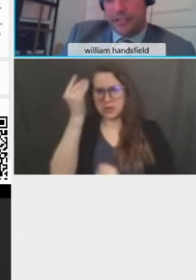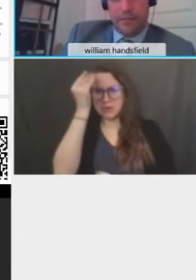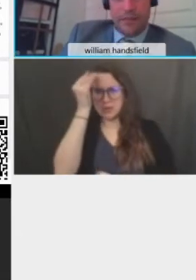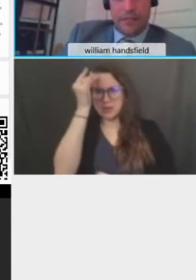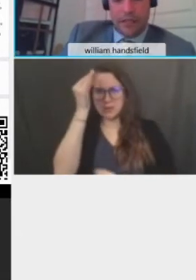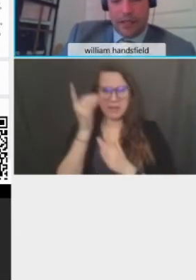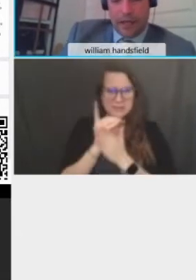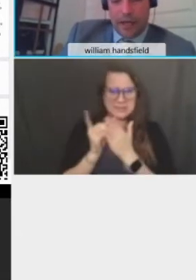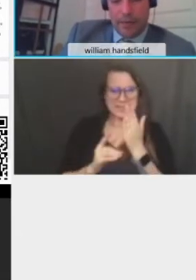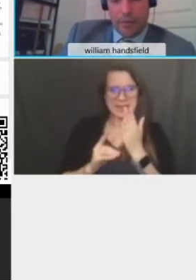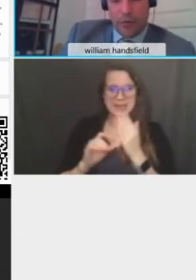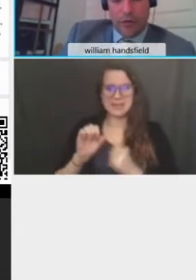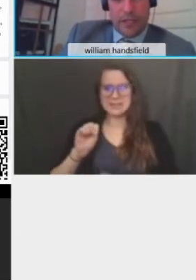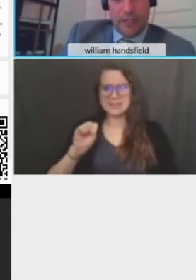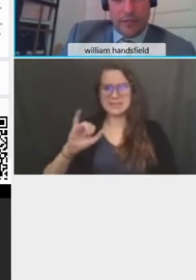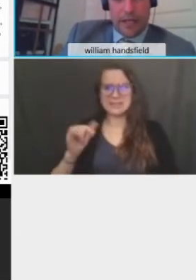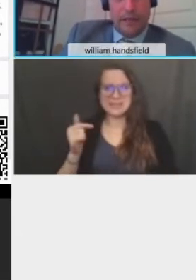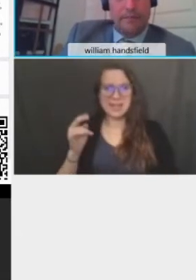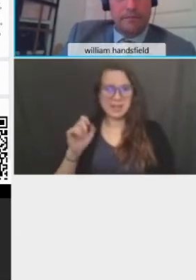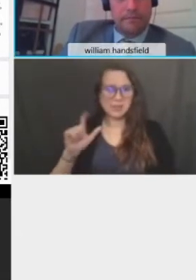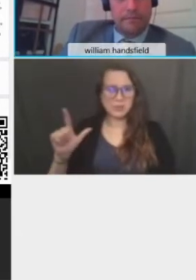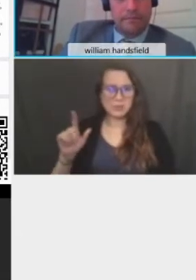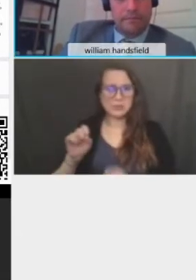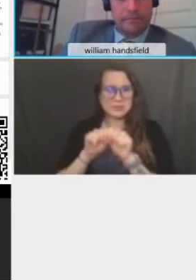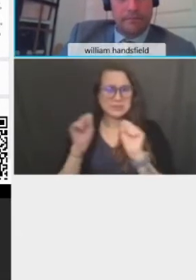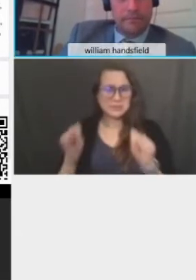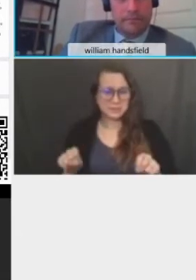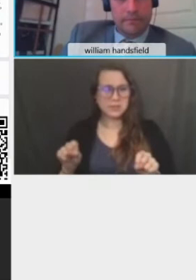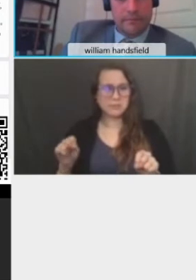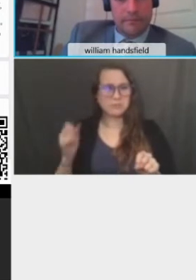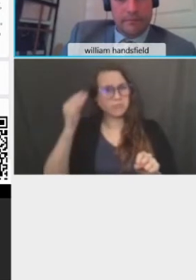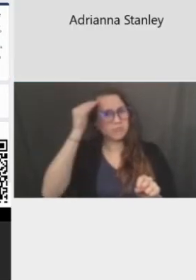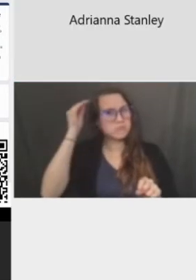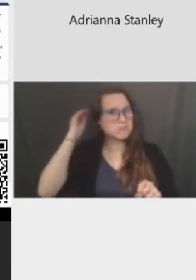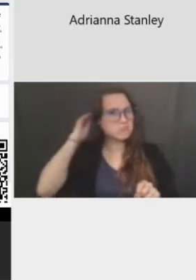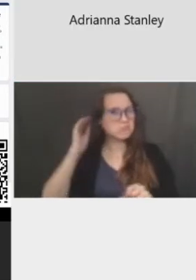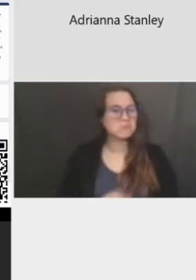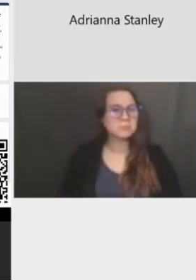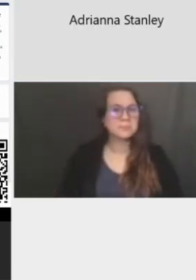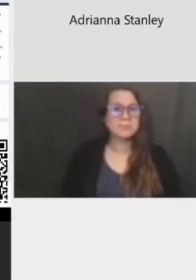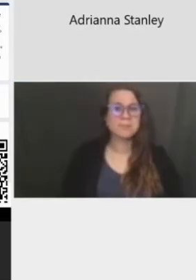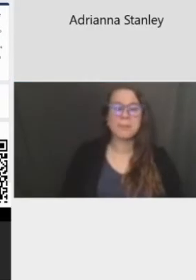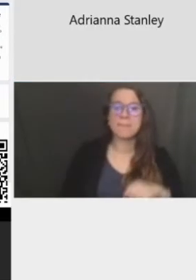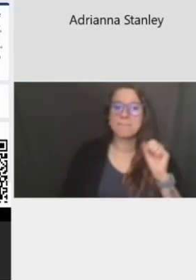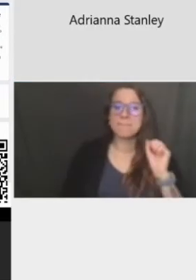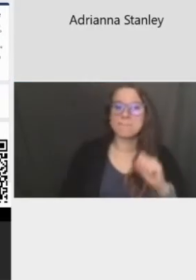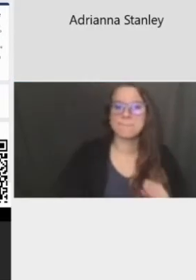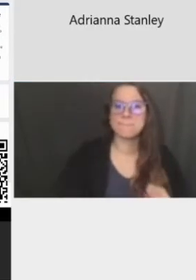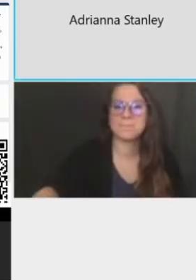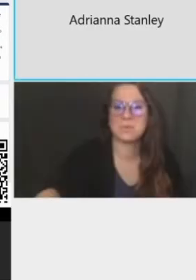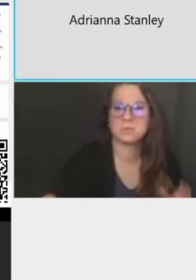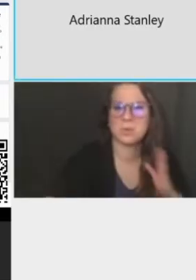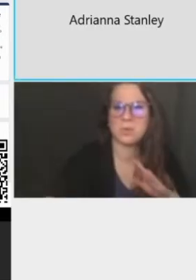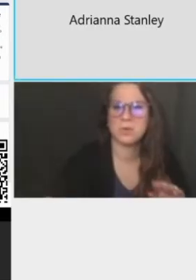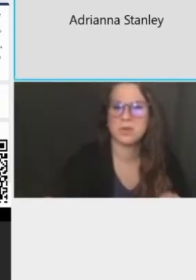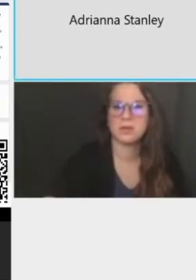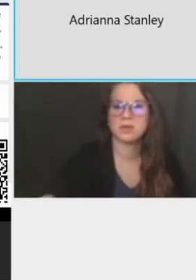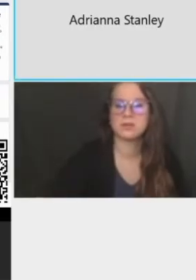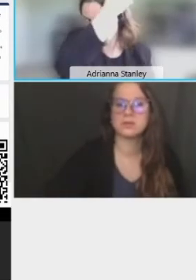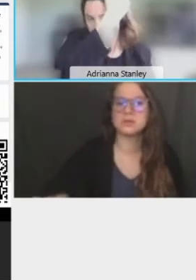the signal systems with those things in mind? Yeah, definitely. So we're using a few